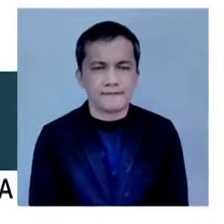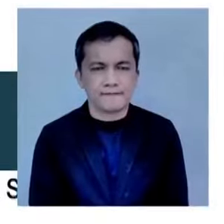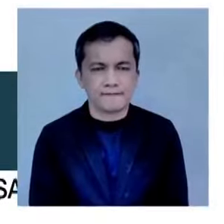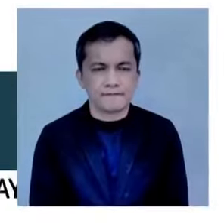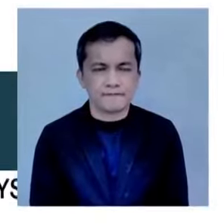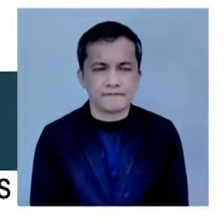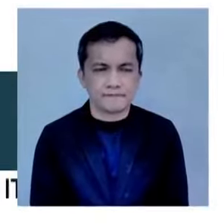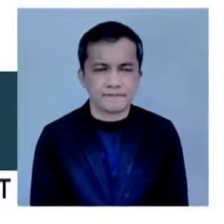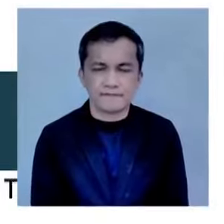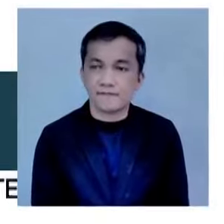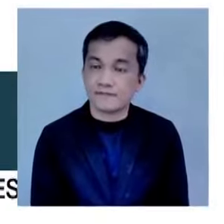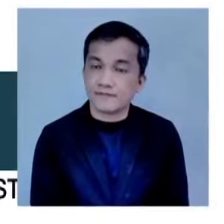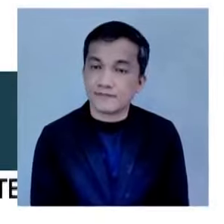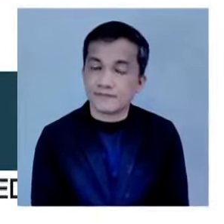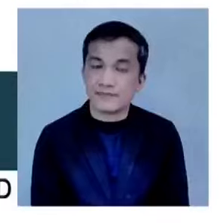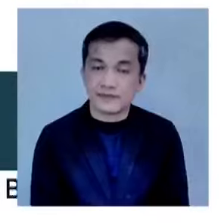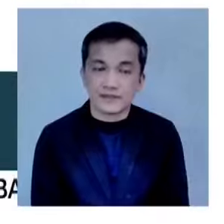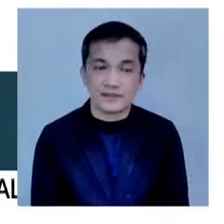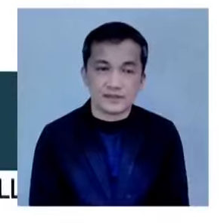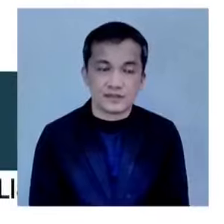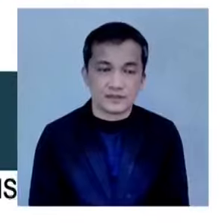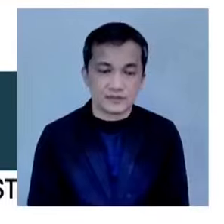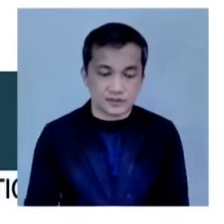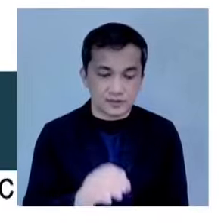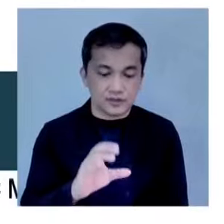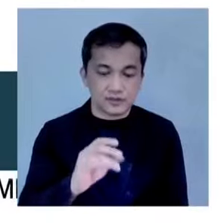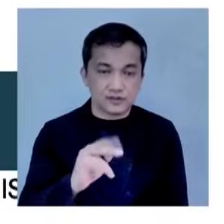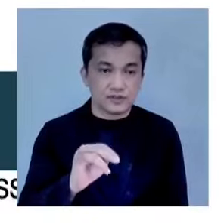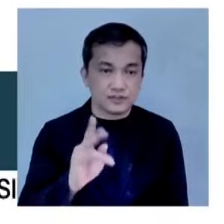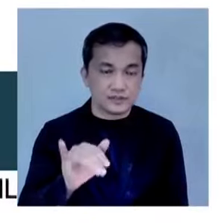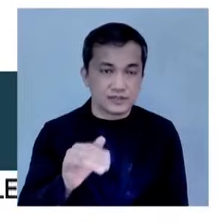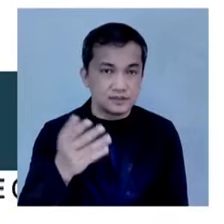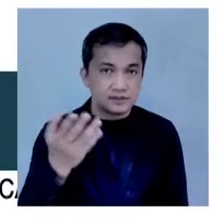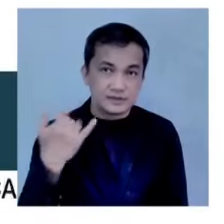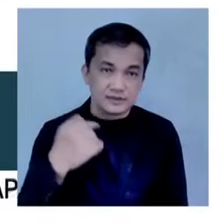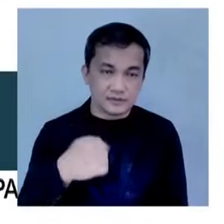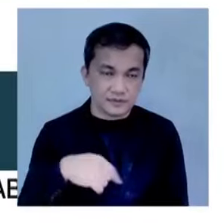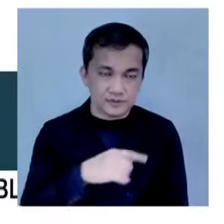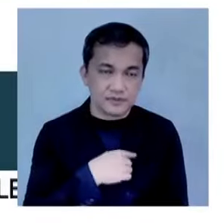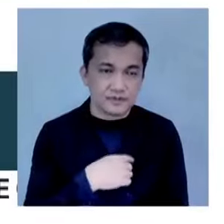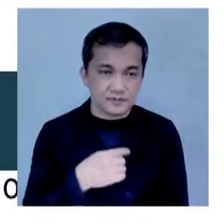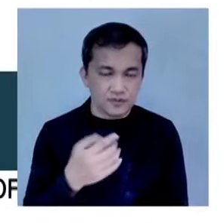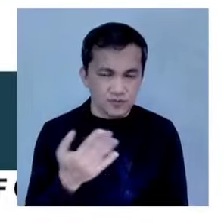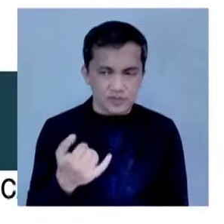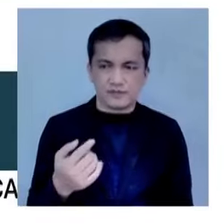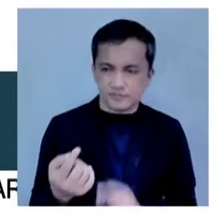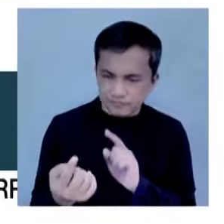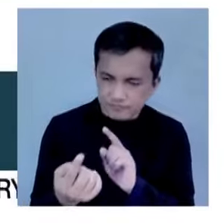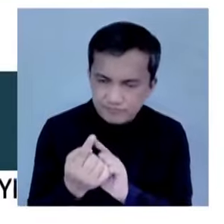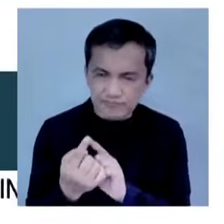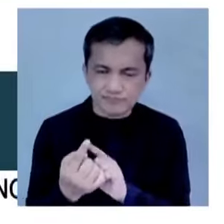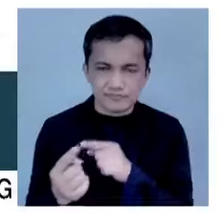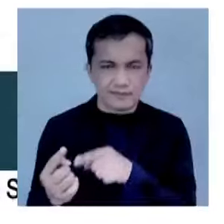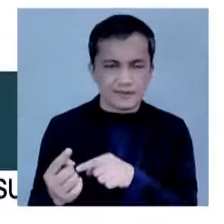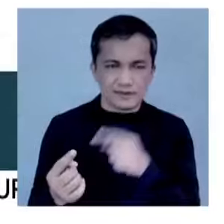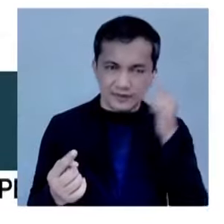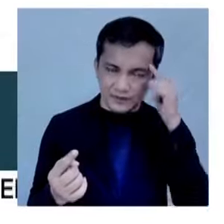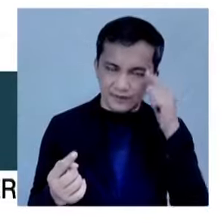Ubod na lang ng kortesiya on our part previously dahil ang unang pagkakilala namin sa kanya ay